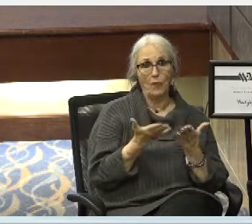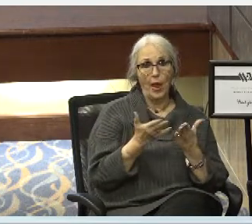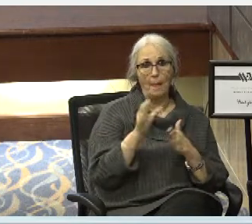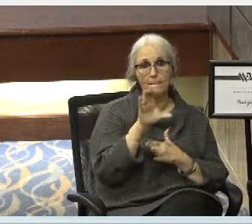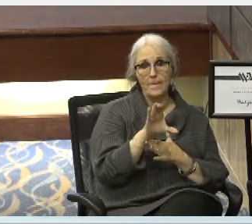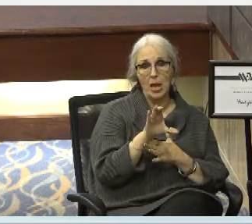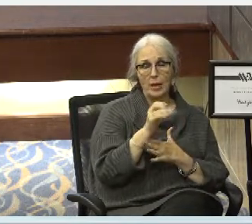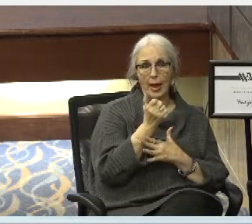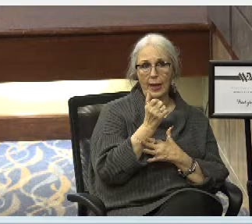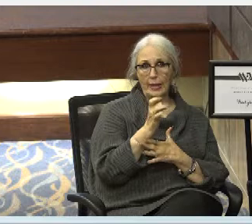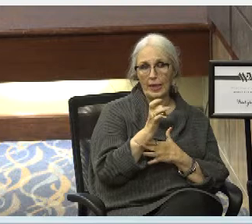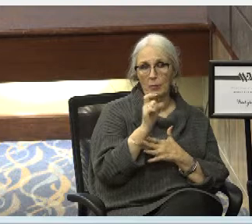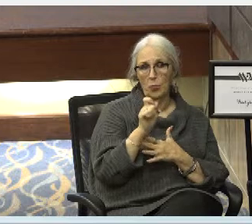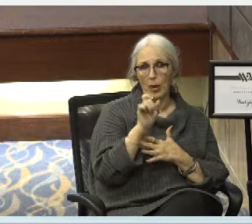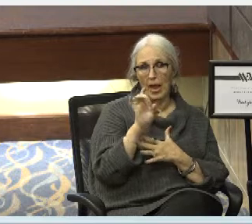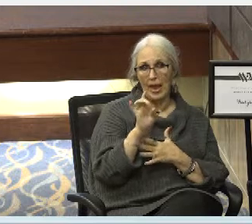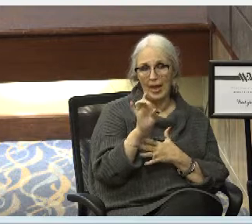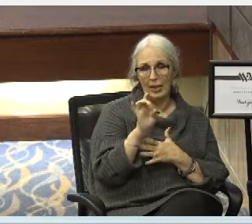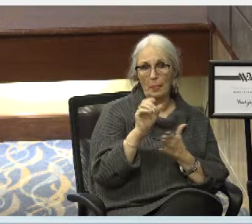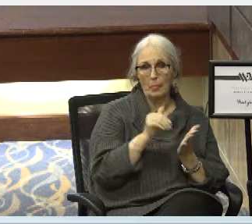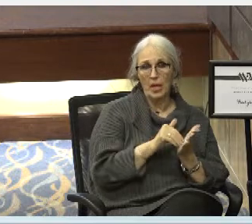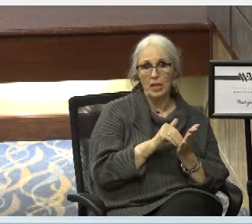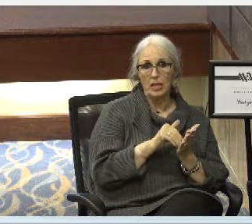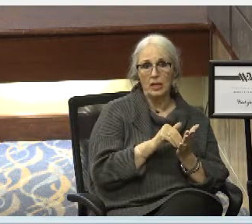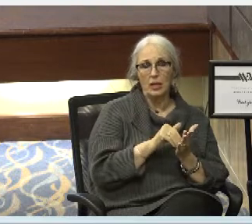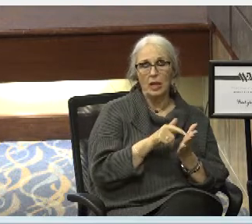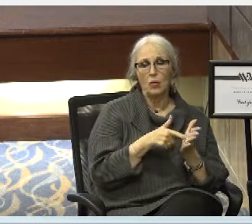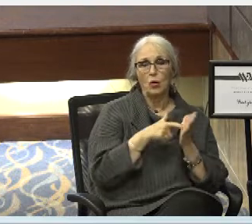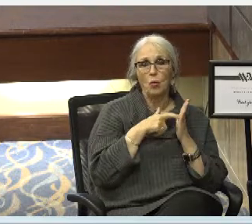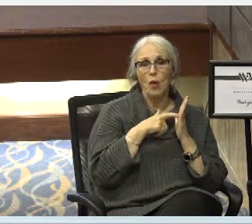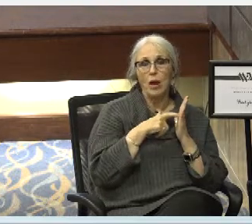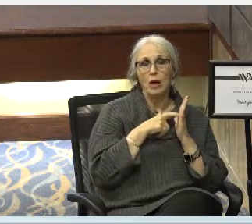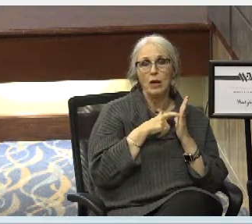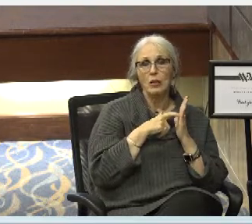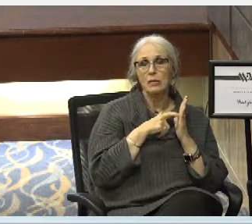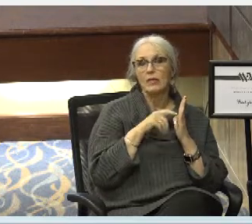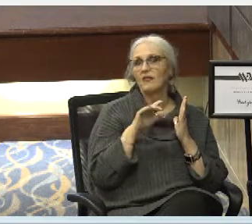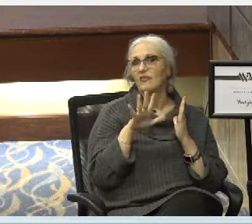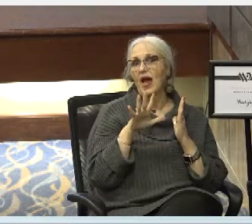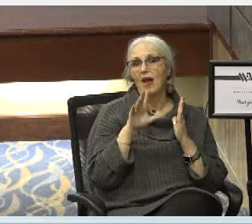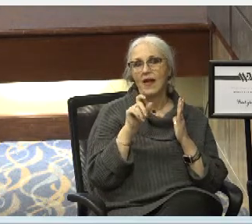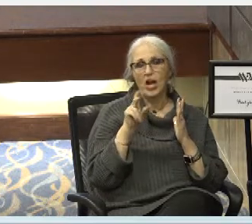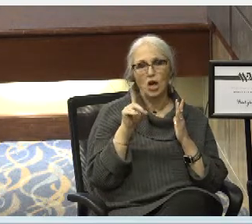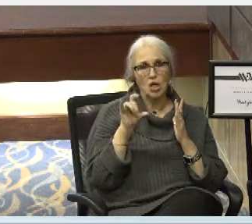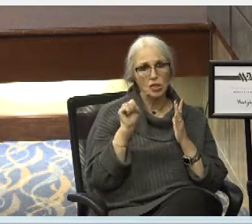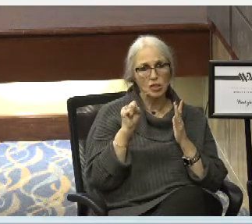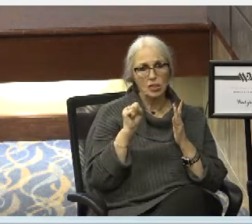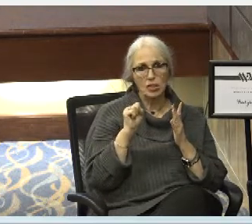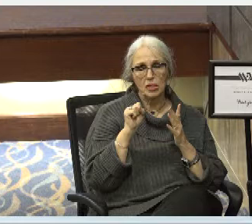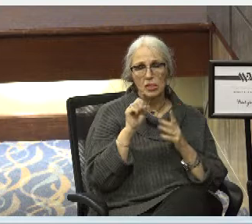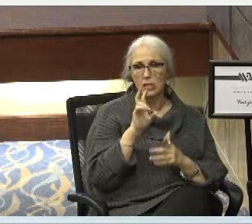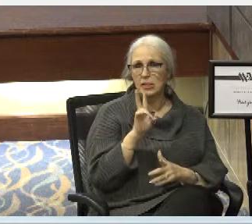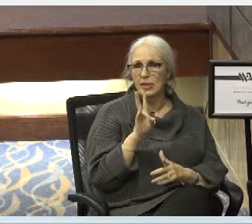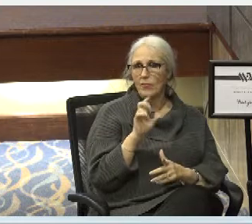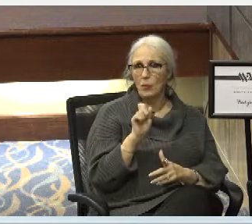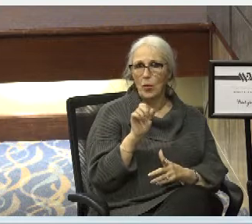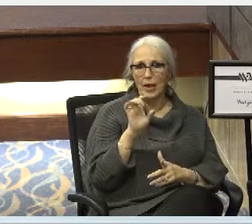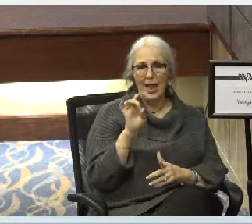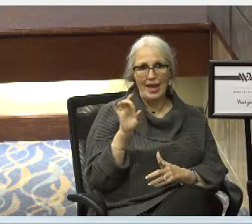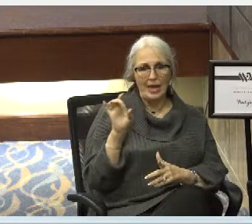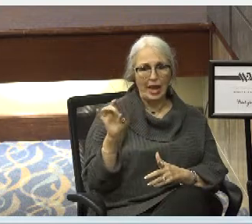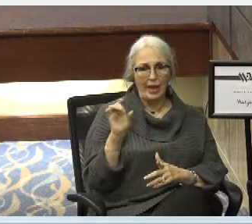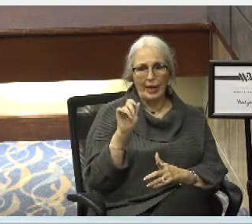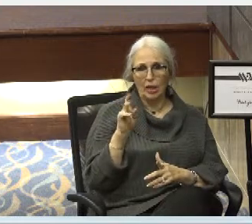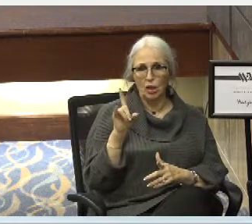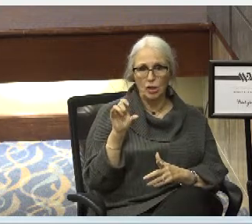an $18.8 million site selection incentive, acquire just under 5 acres of the 7.8 acres at